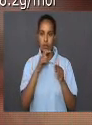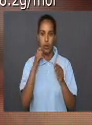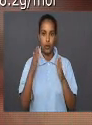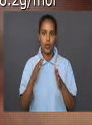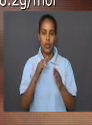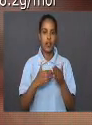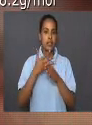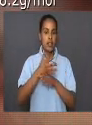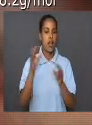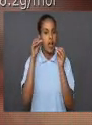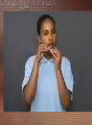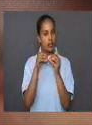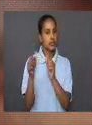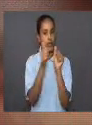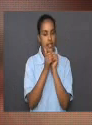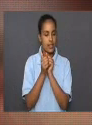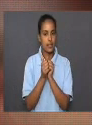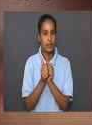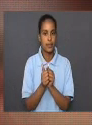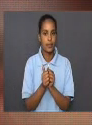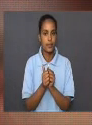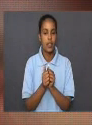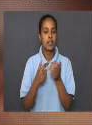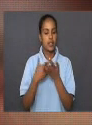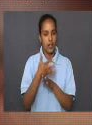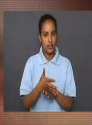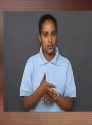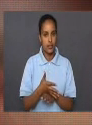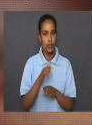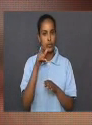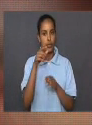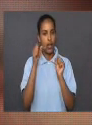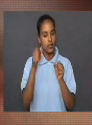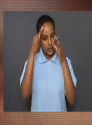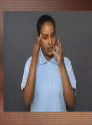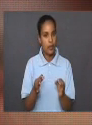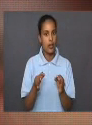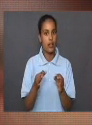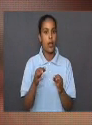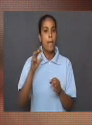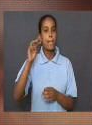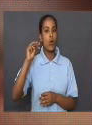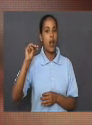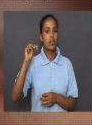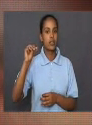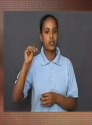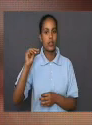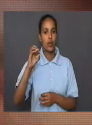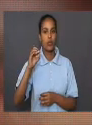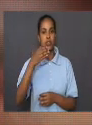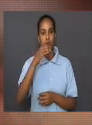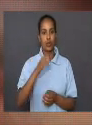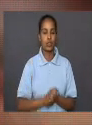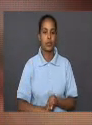solute and then add them together. Then you can determine the